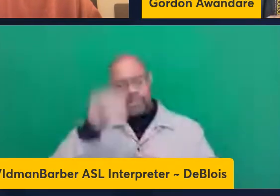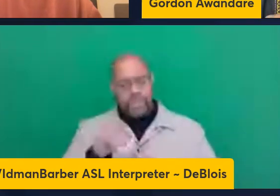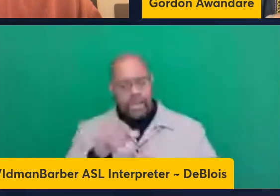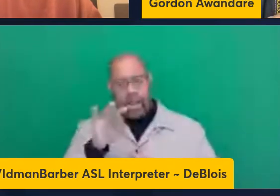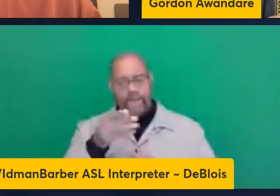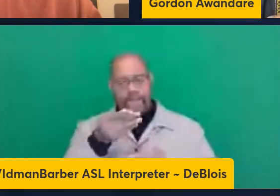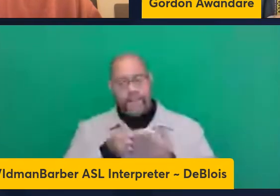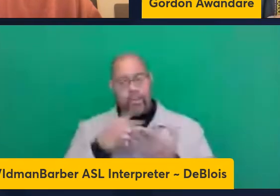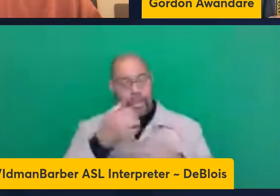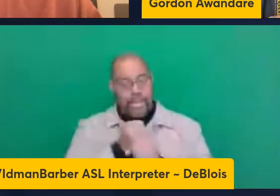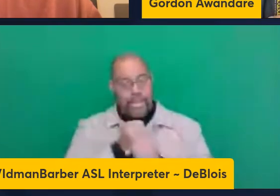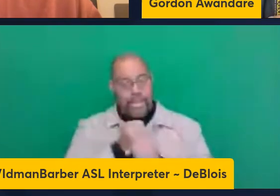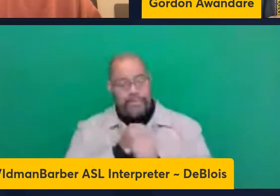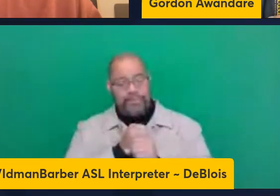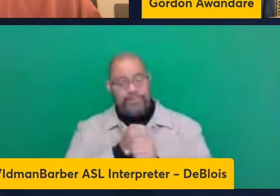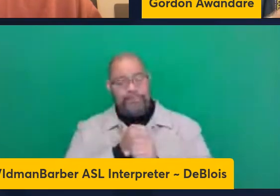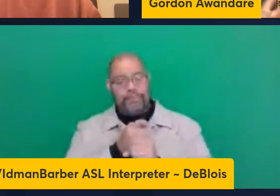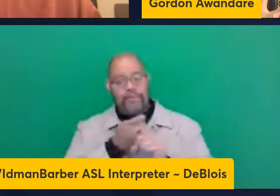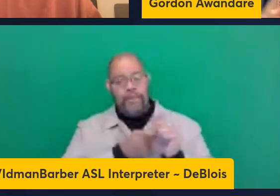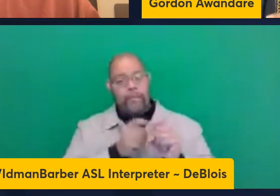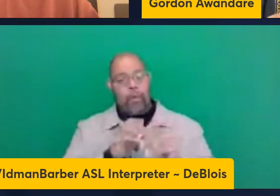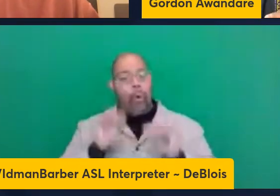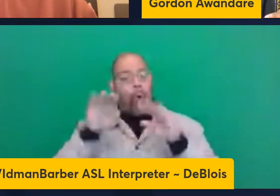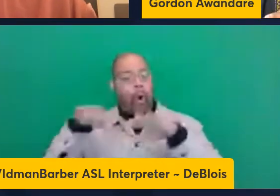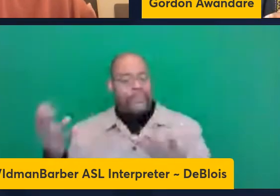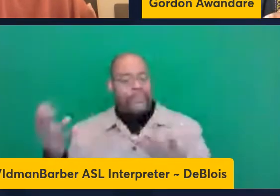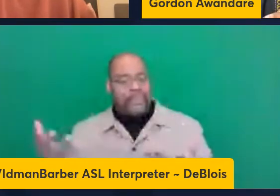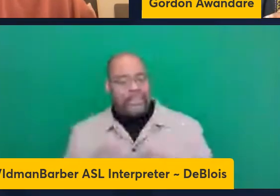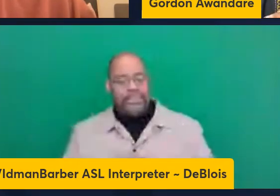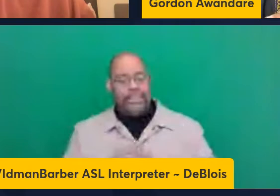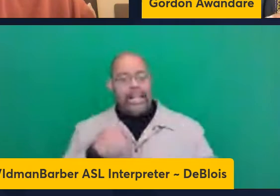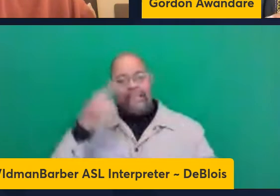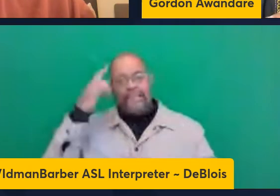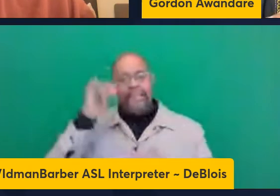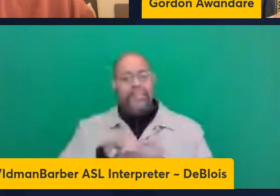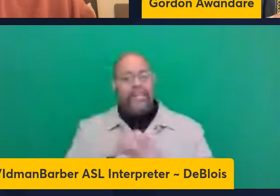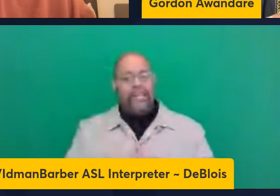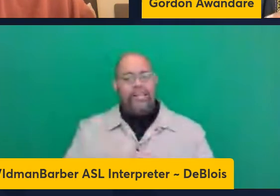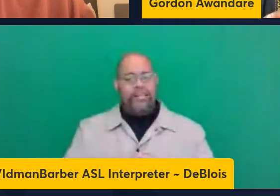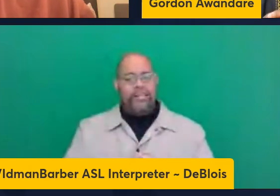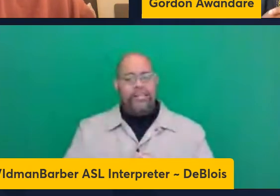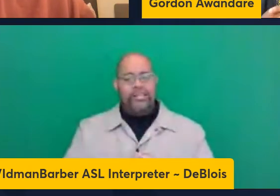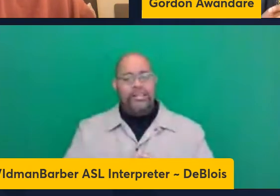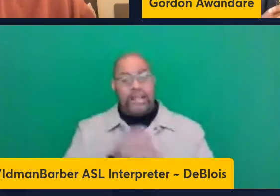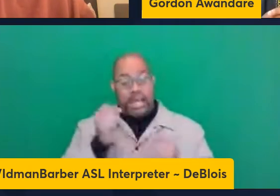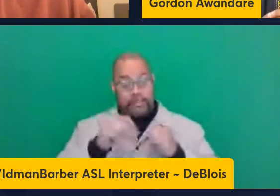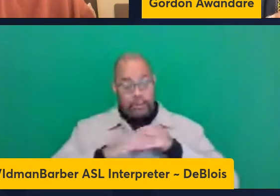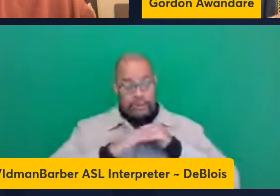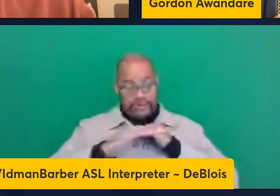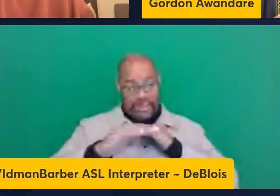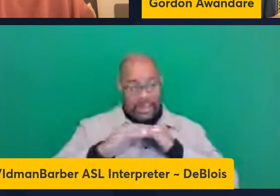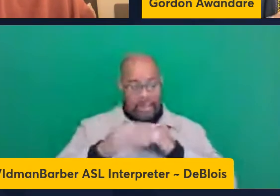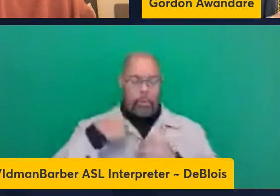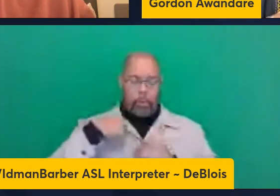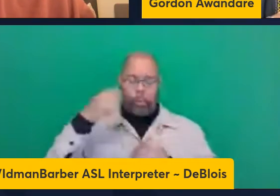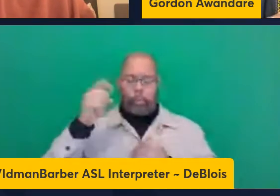funding we get is from overseas, and I think that to be sustainable, we